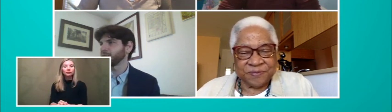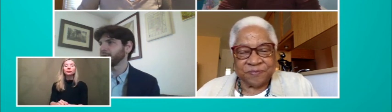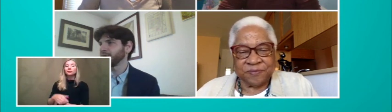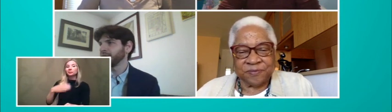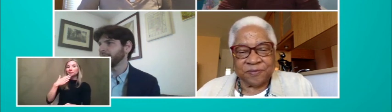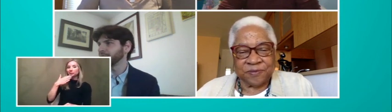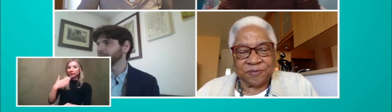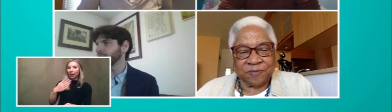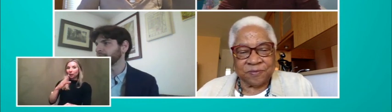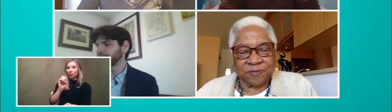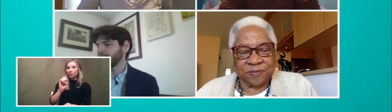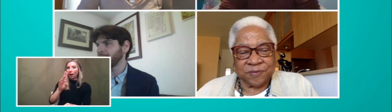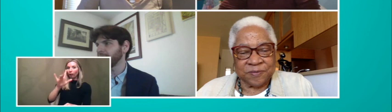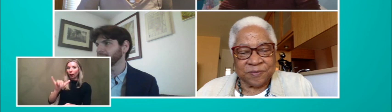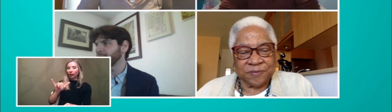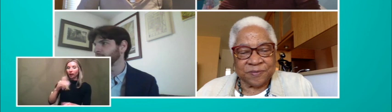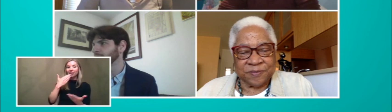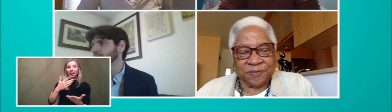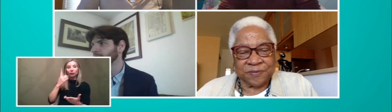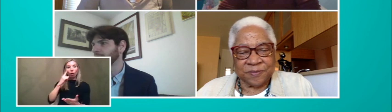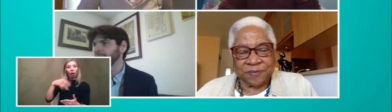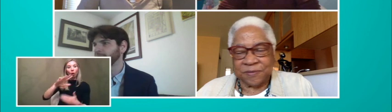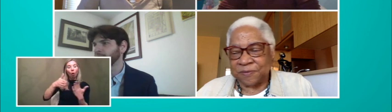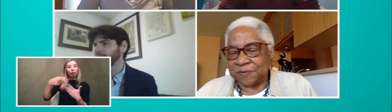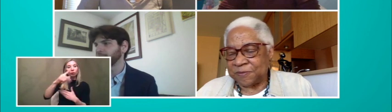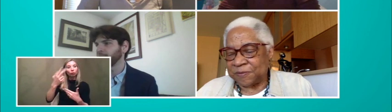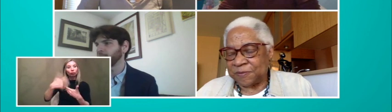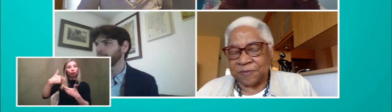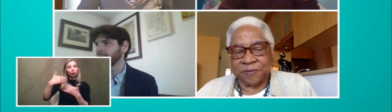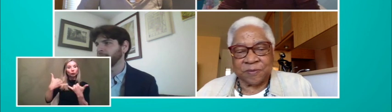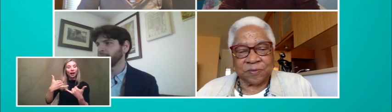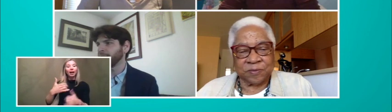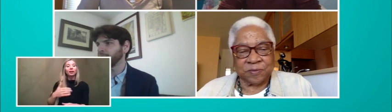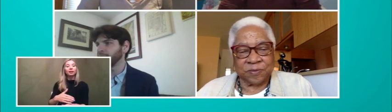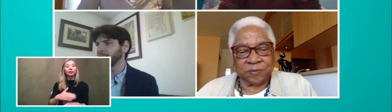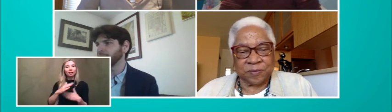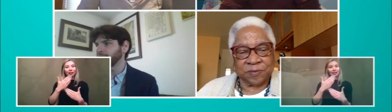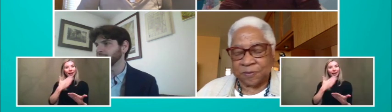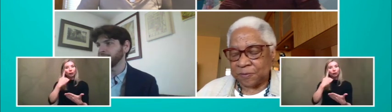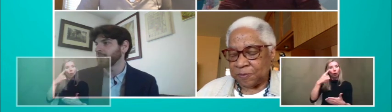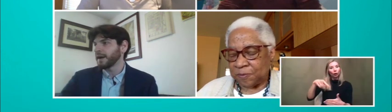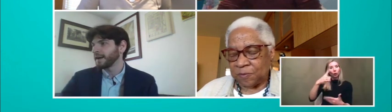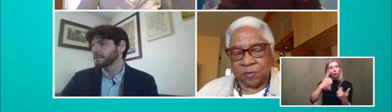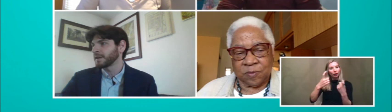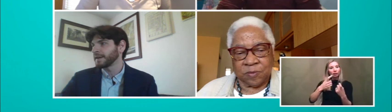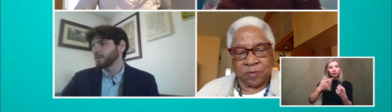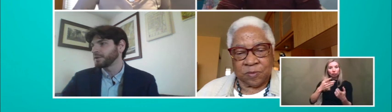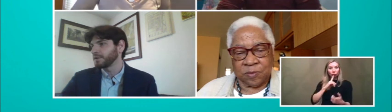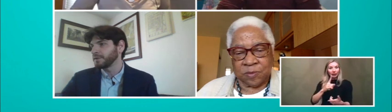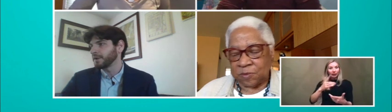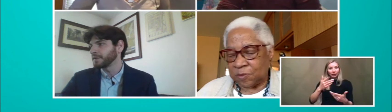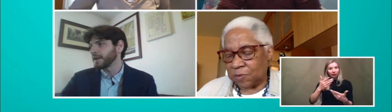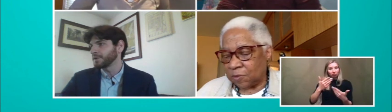thanks to everyone uh who's joining us today and to everyone who's uh entered a question the q a uh we invite you to continue to ask